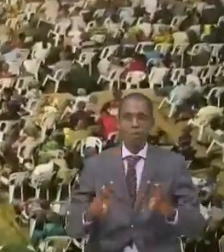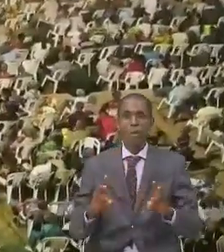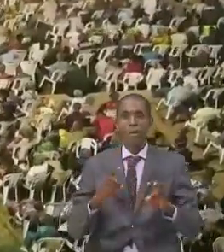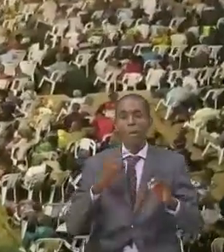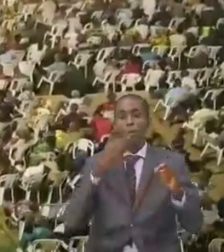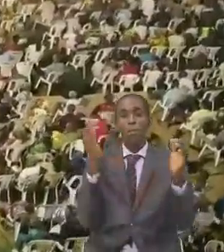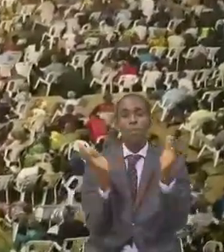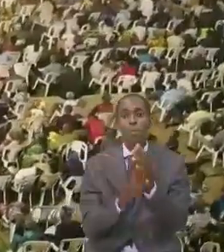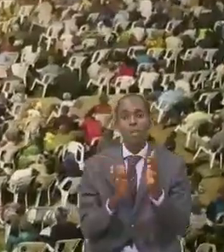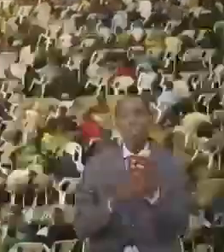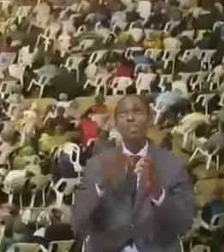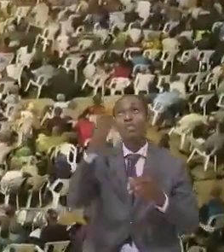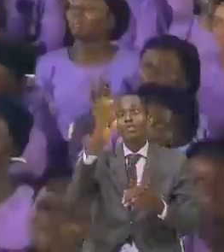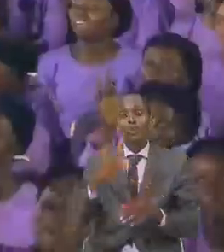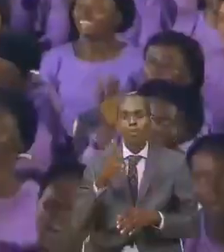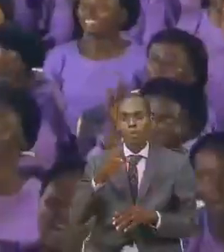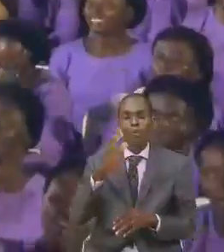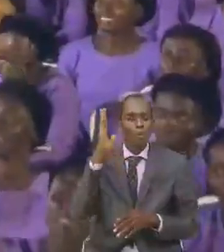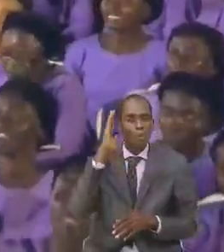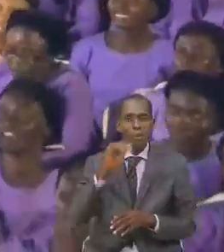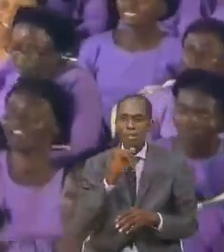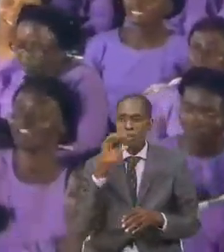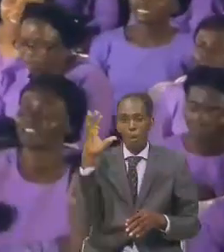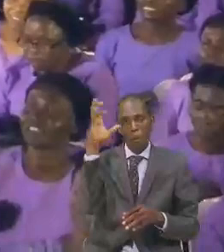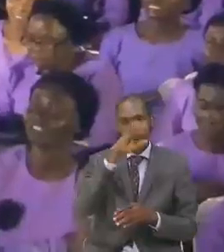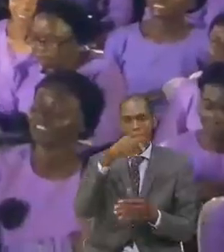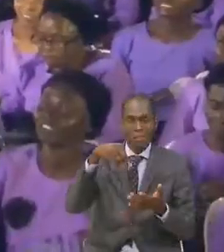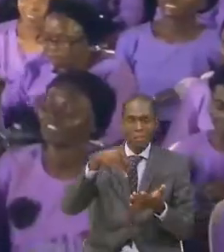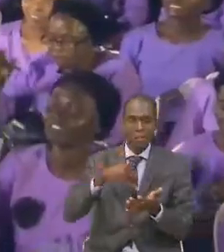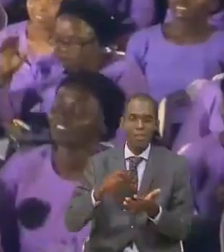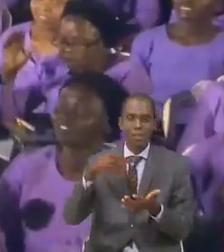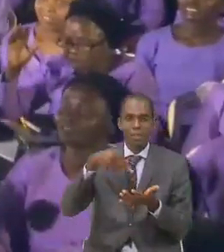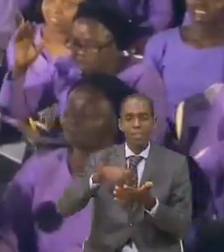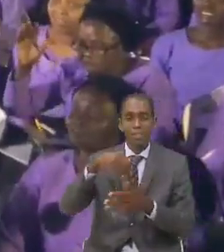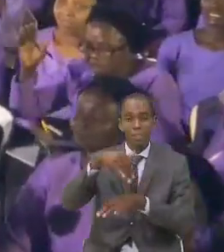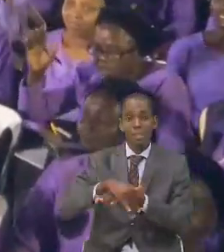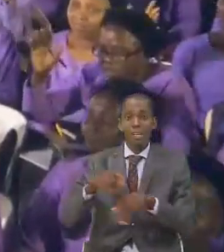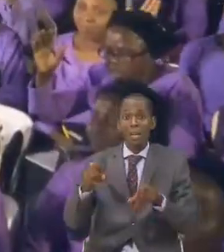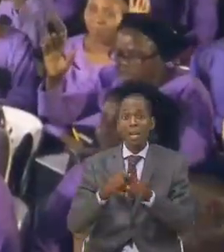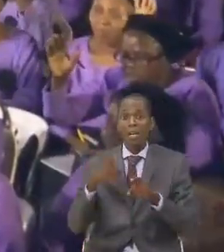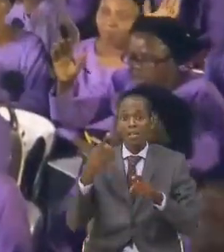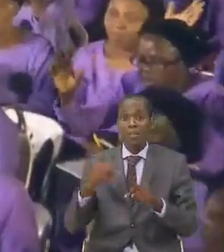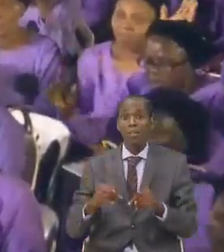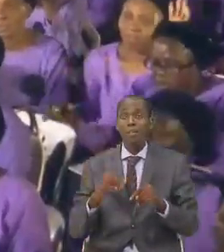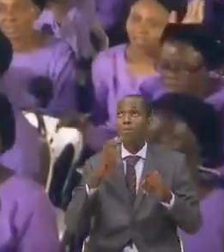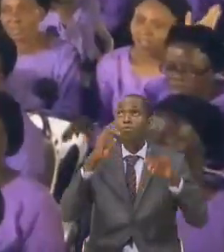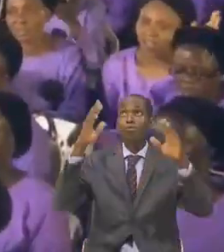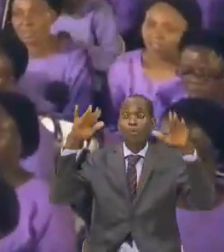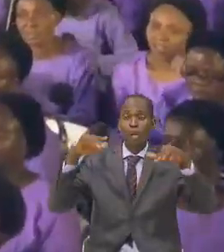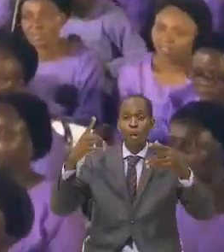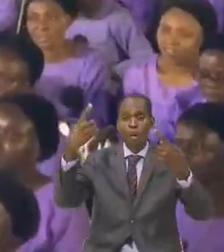It's coming your way. Praise God, you'll not miss it tonight. As the